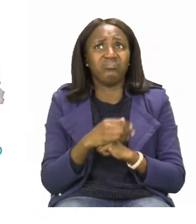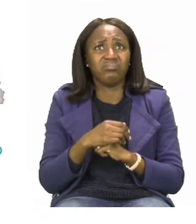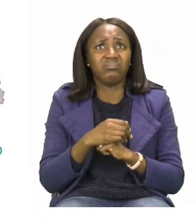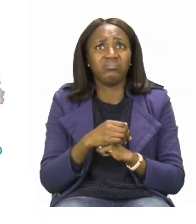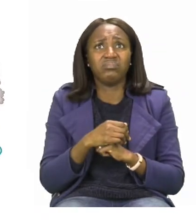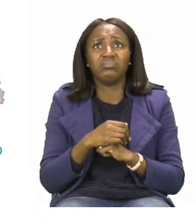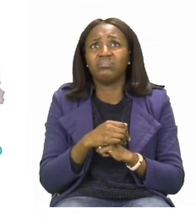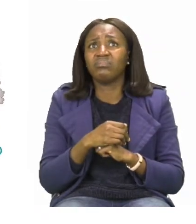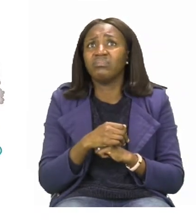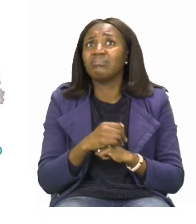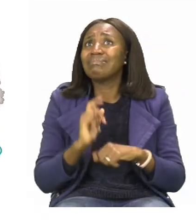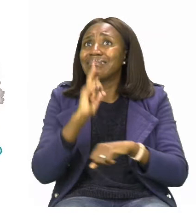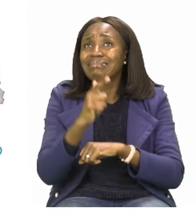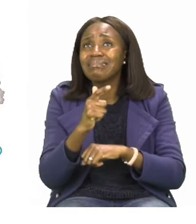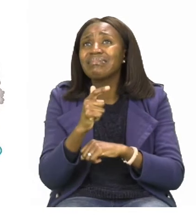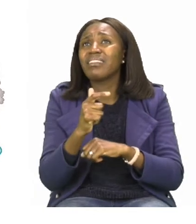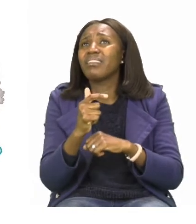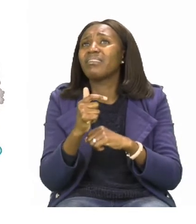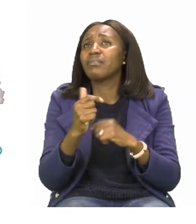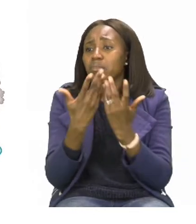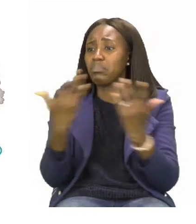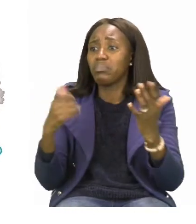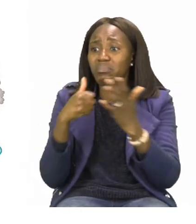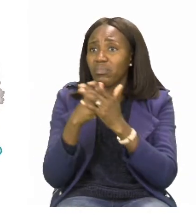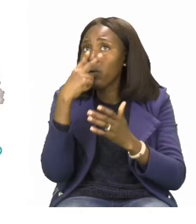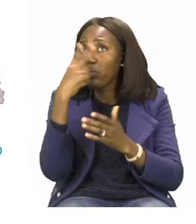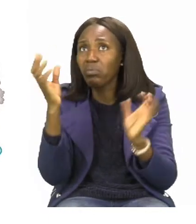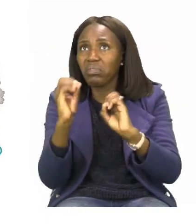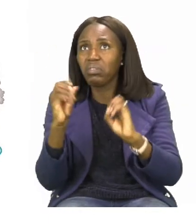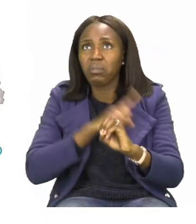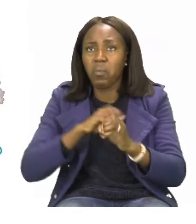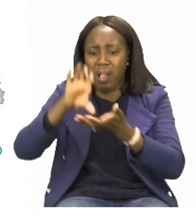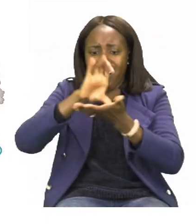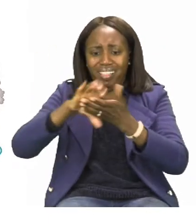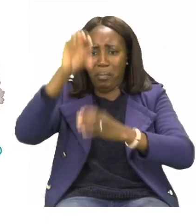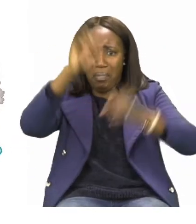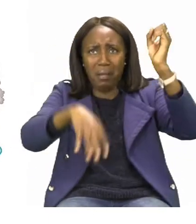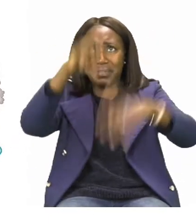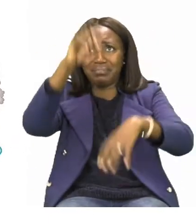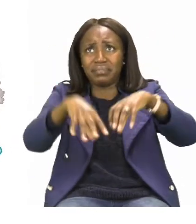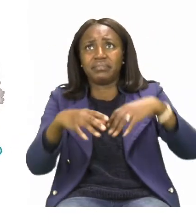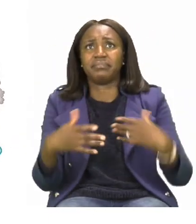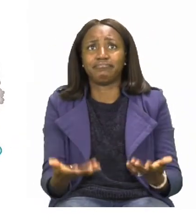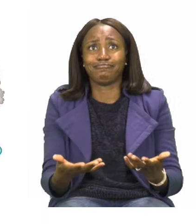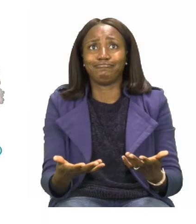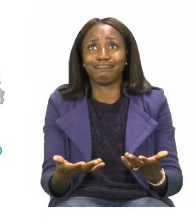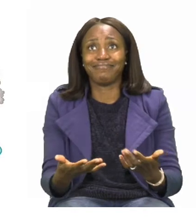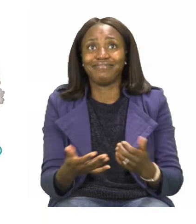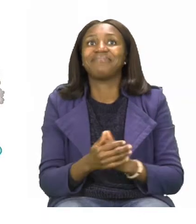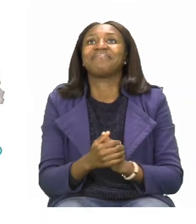we won't even be able to see the grass. So this has been